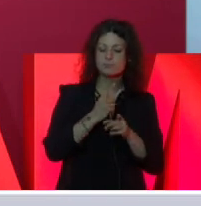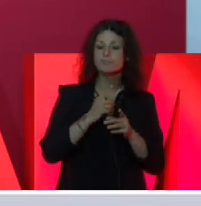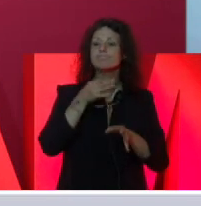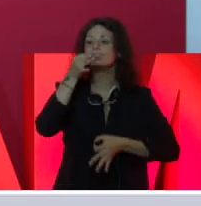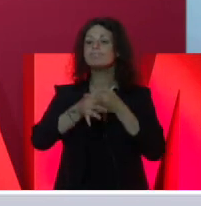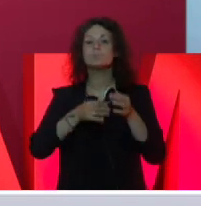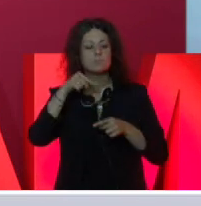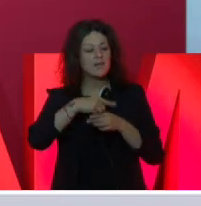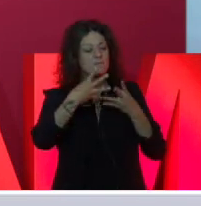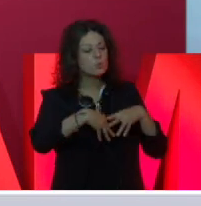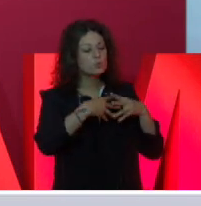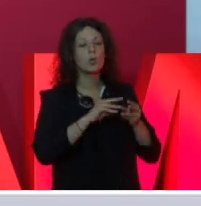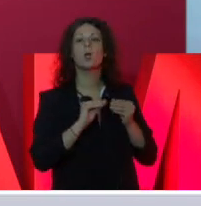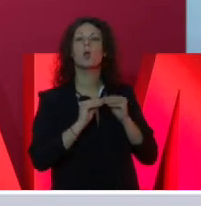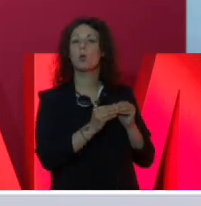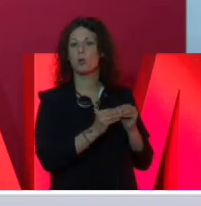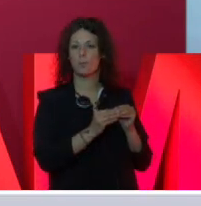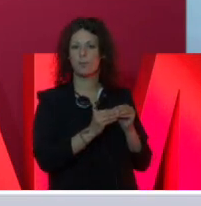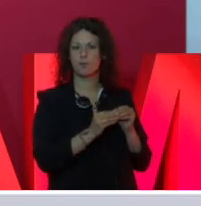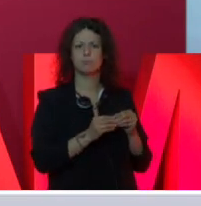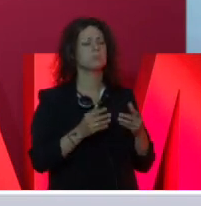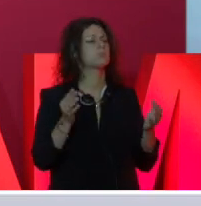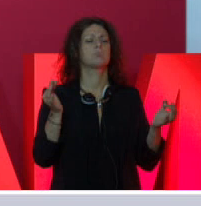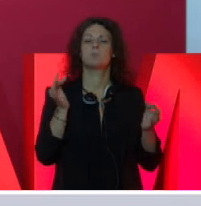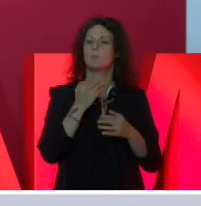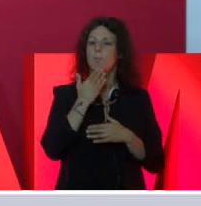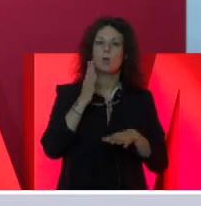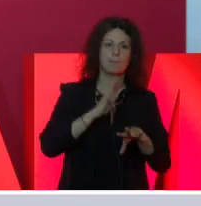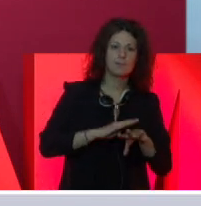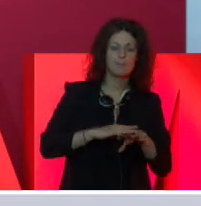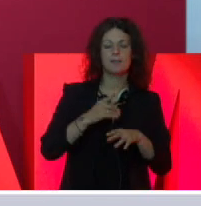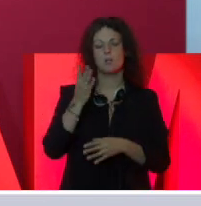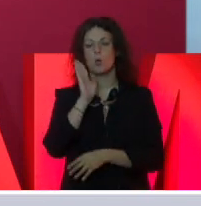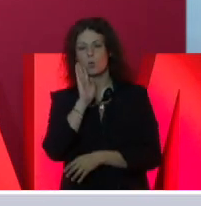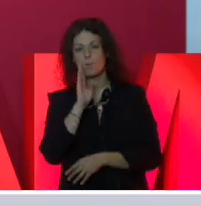audit of the system, and they should find a correct proxy.